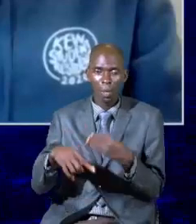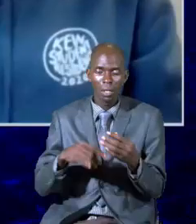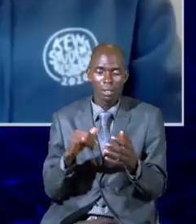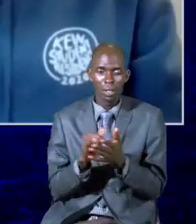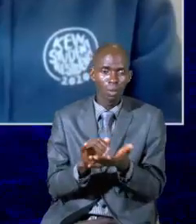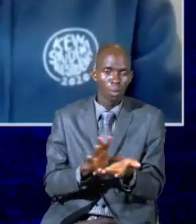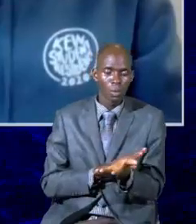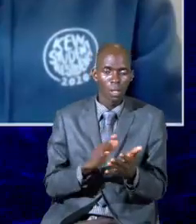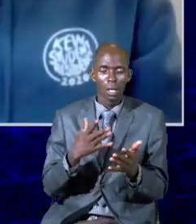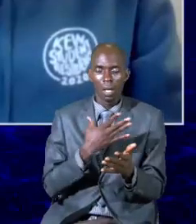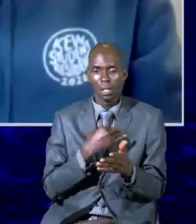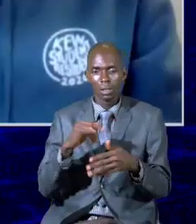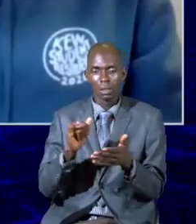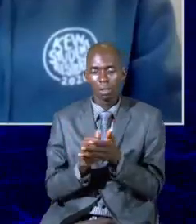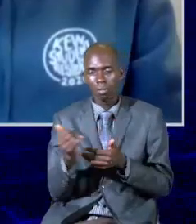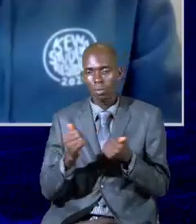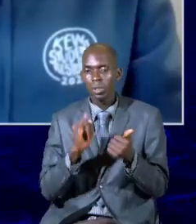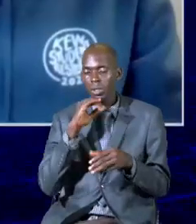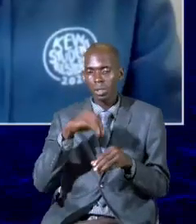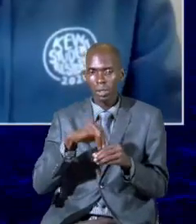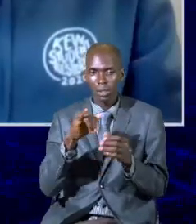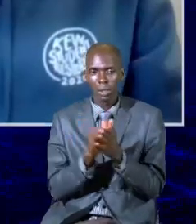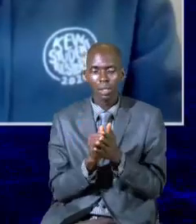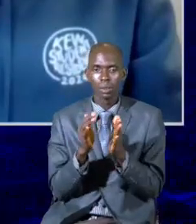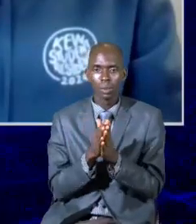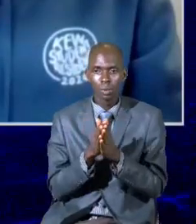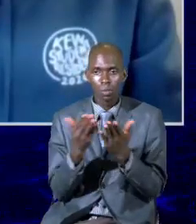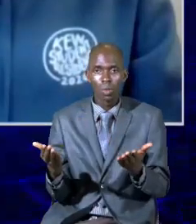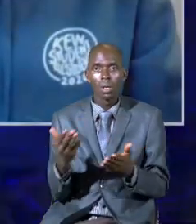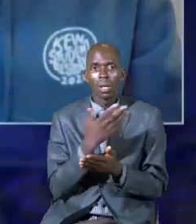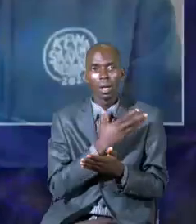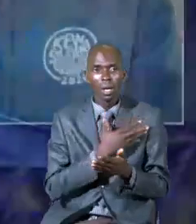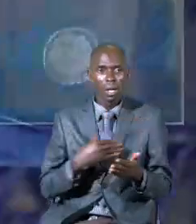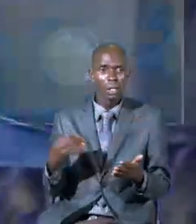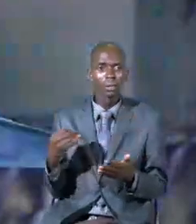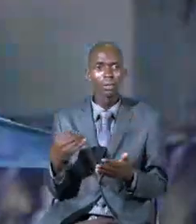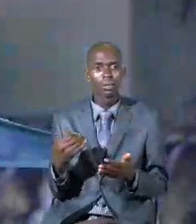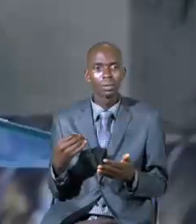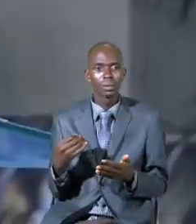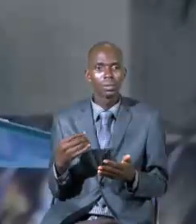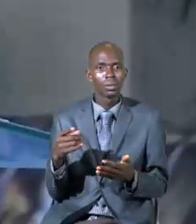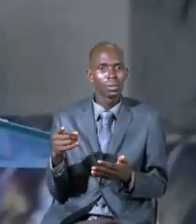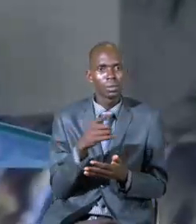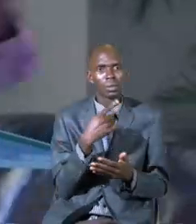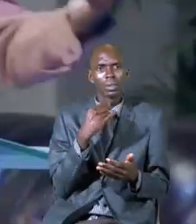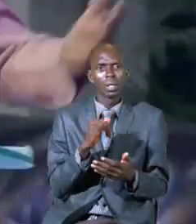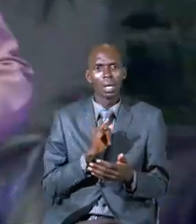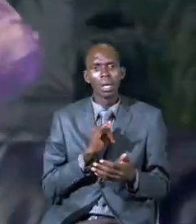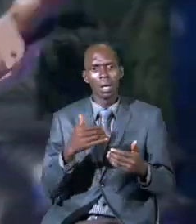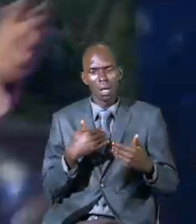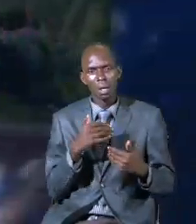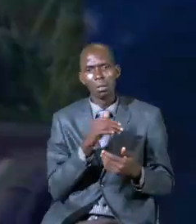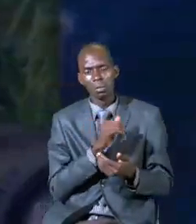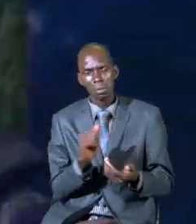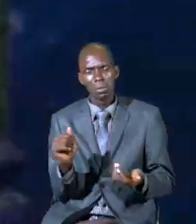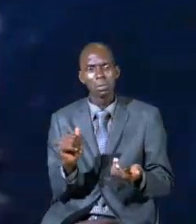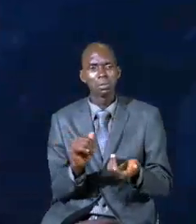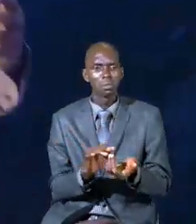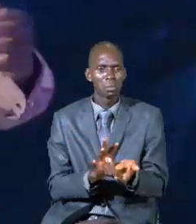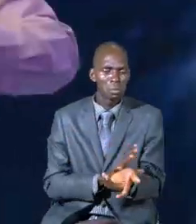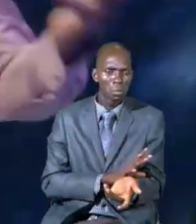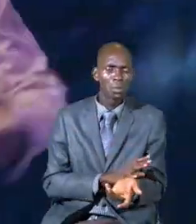of that thing you have bought. And then if you say, yes, I have the computer already, and you know, I don't